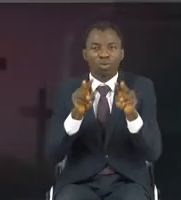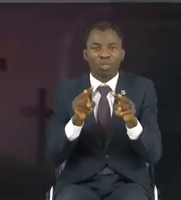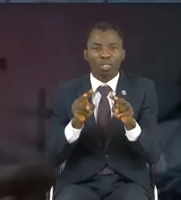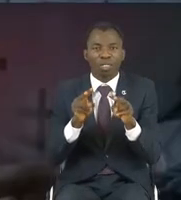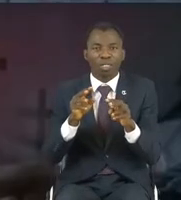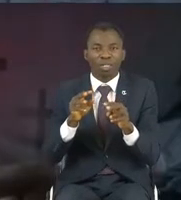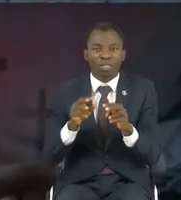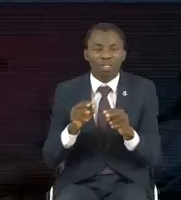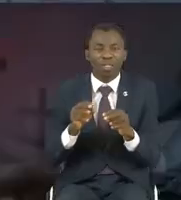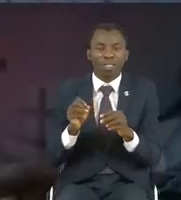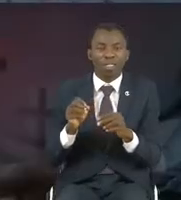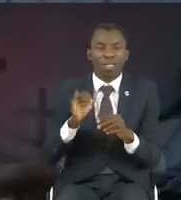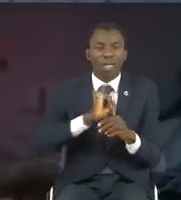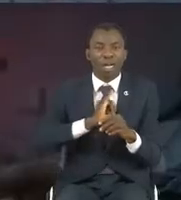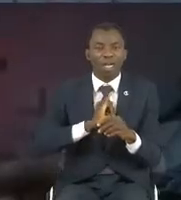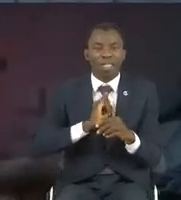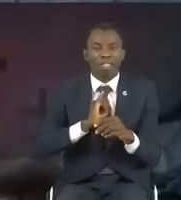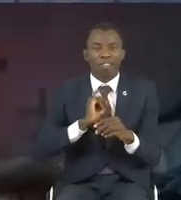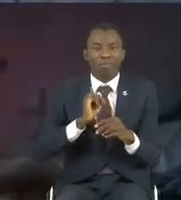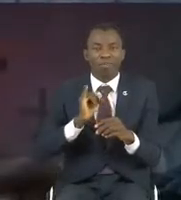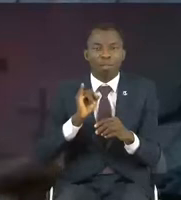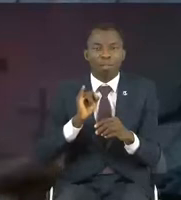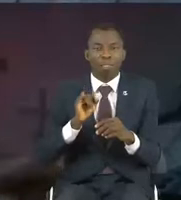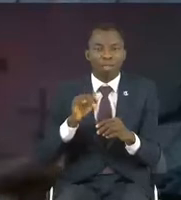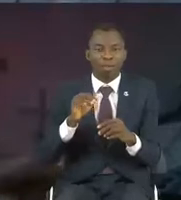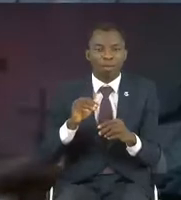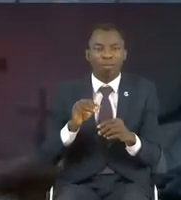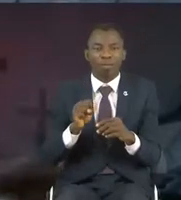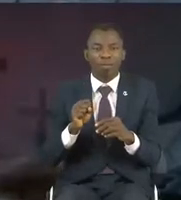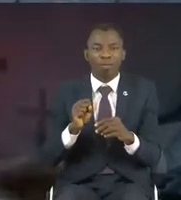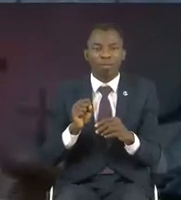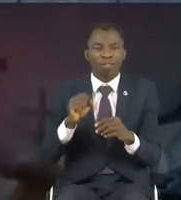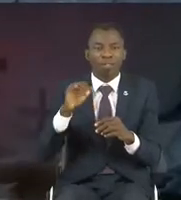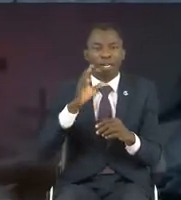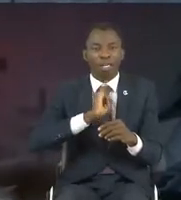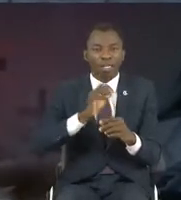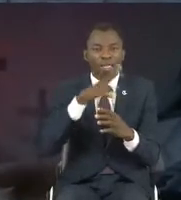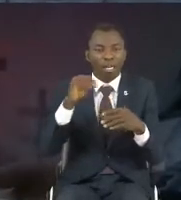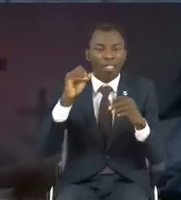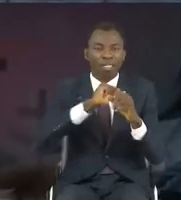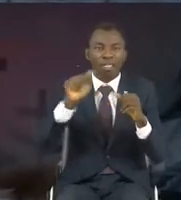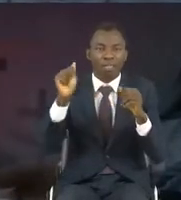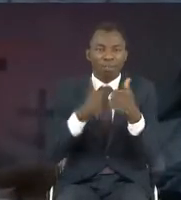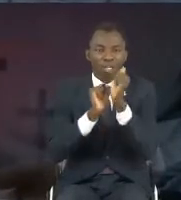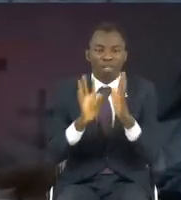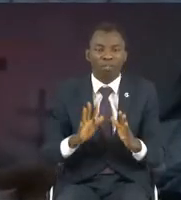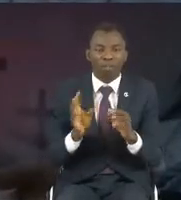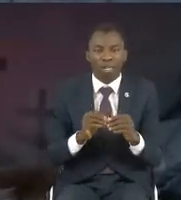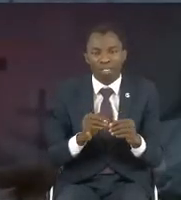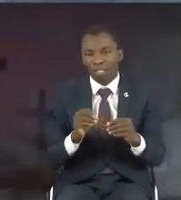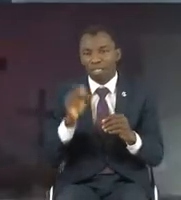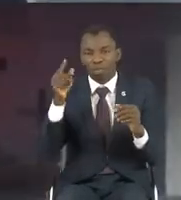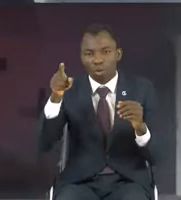delivered what I received. If you never receive anything, you have nothing